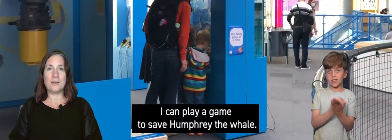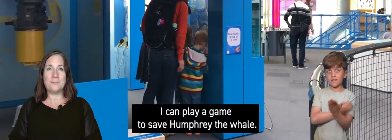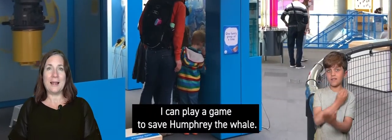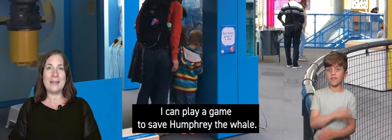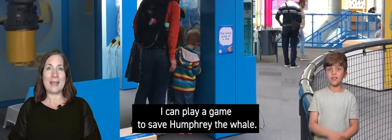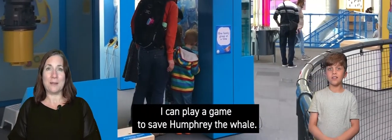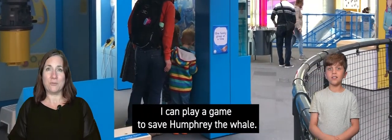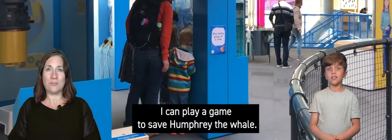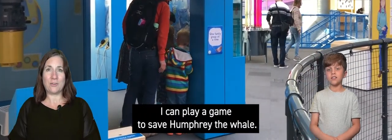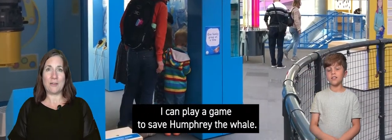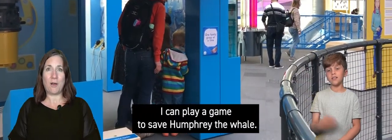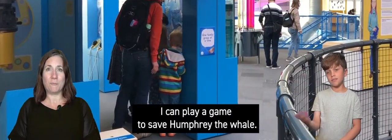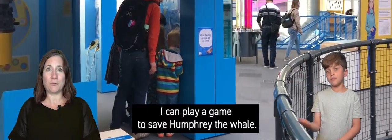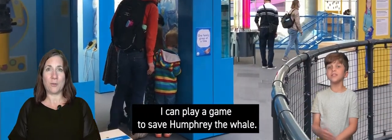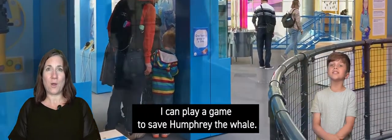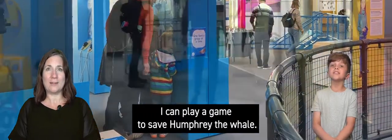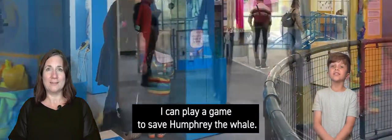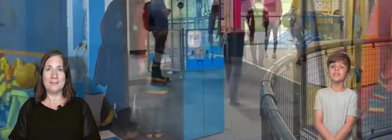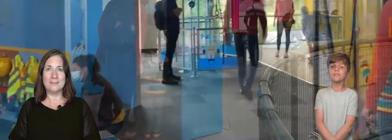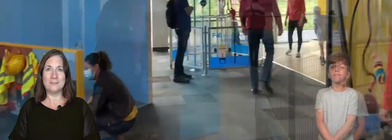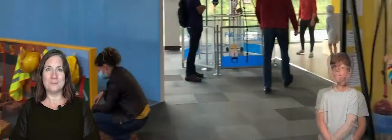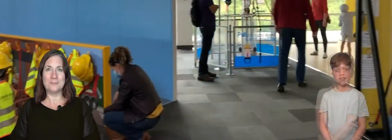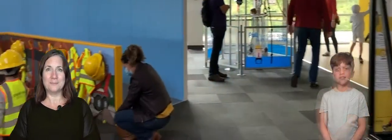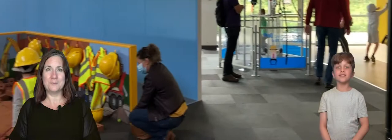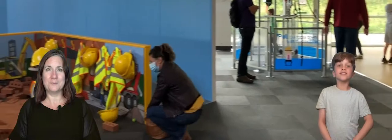I can play a game to save Humphrey the whale.